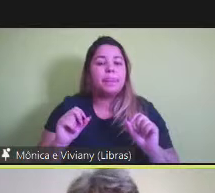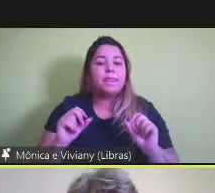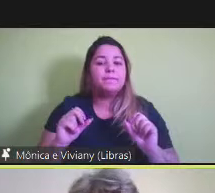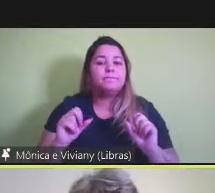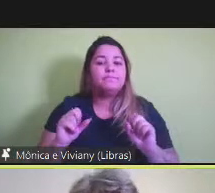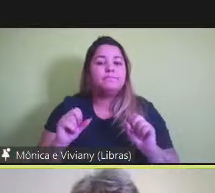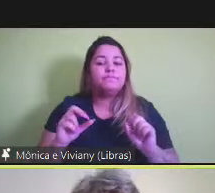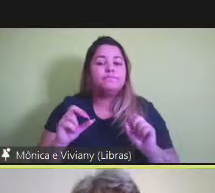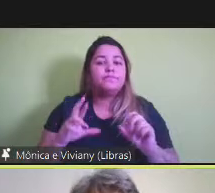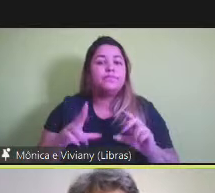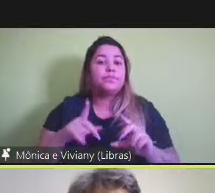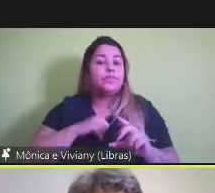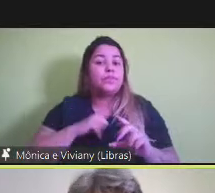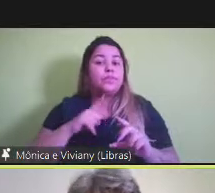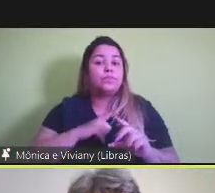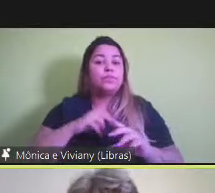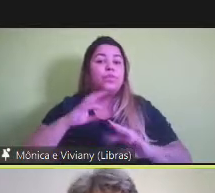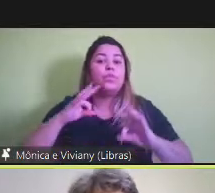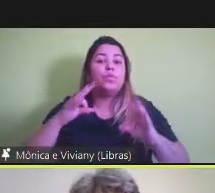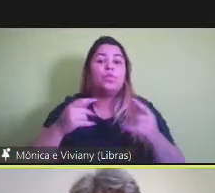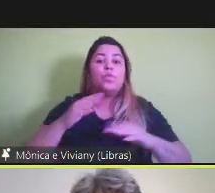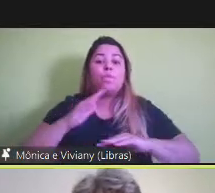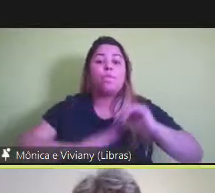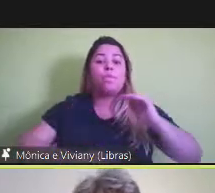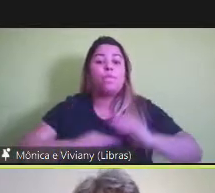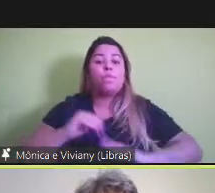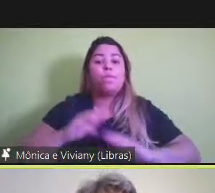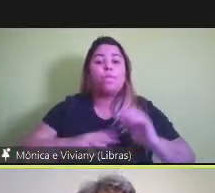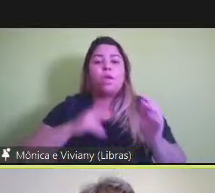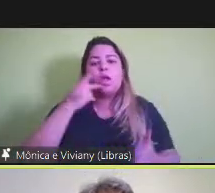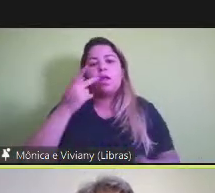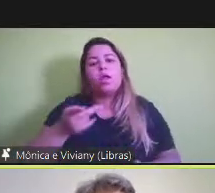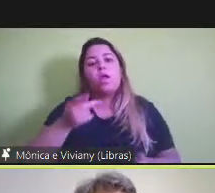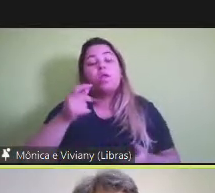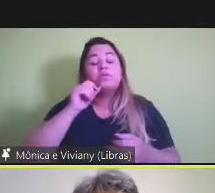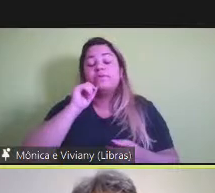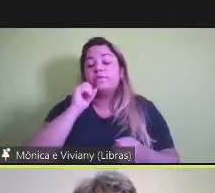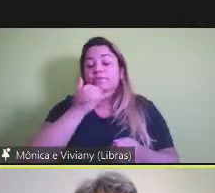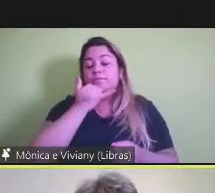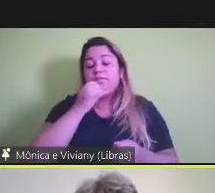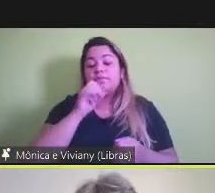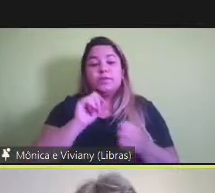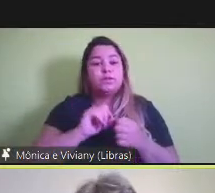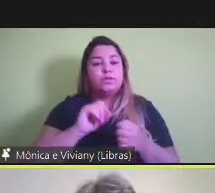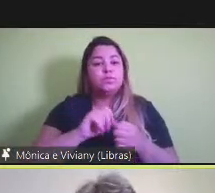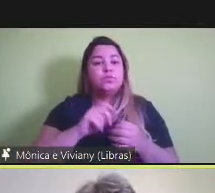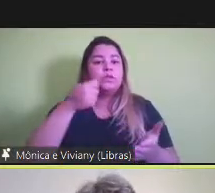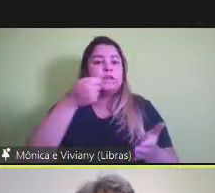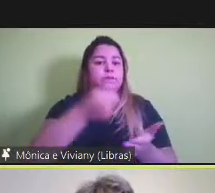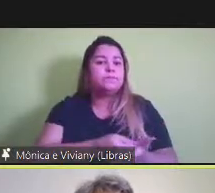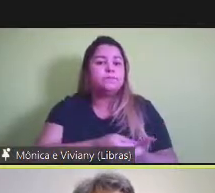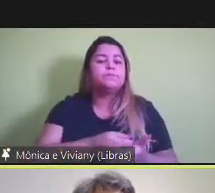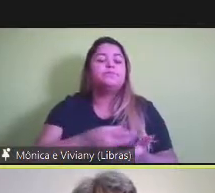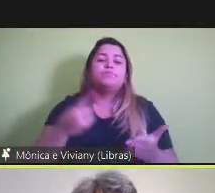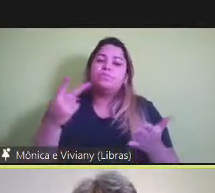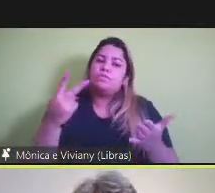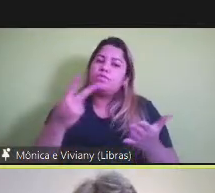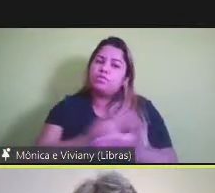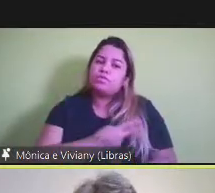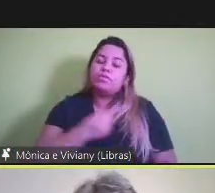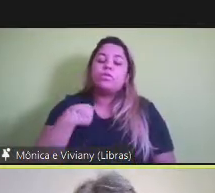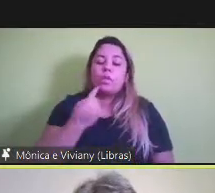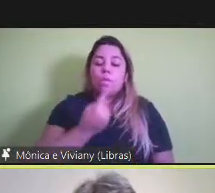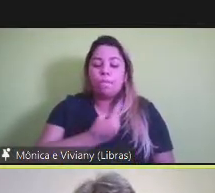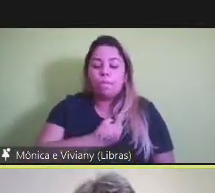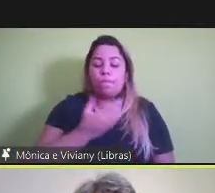is of what what everyone has to say or to do, sorry,